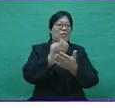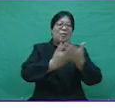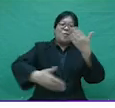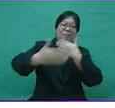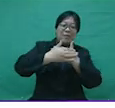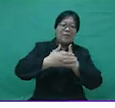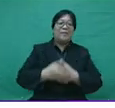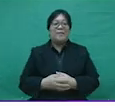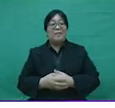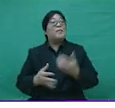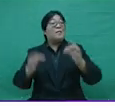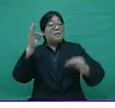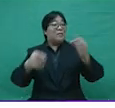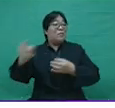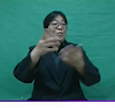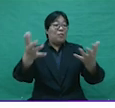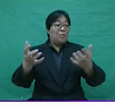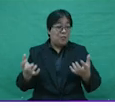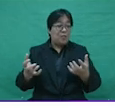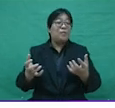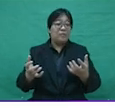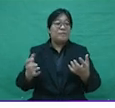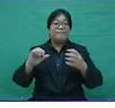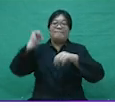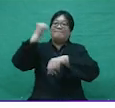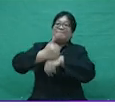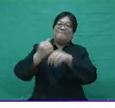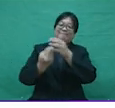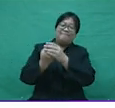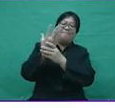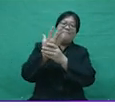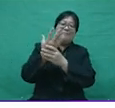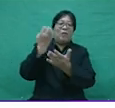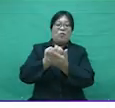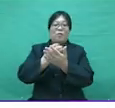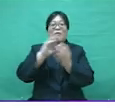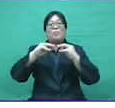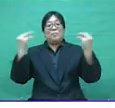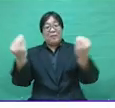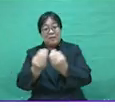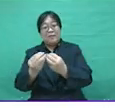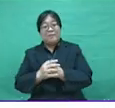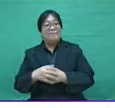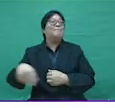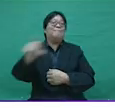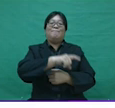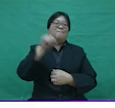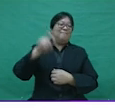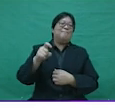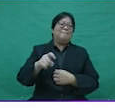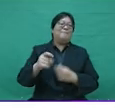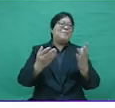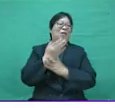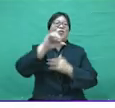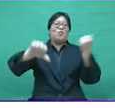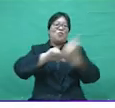economic recovery. So if you want to build a growth in economy and society, you need to